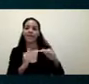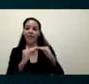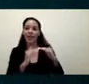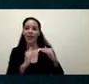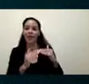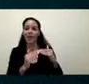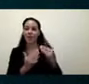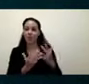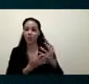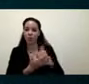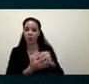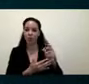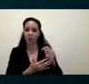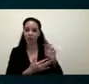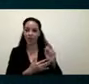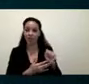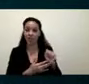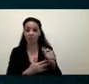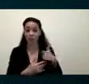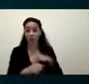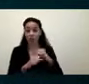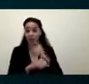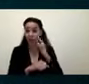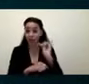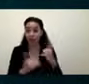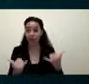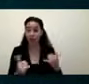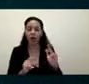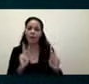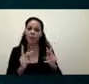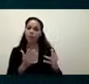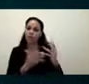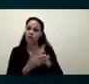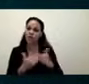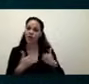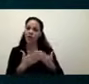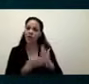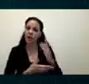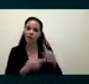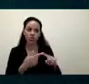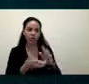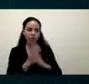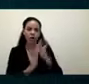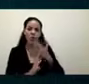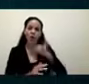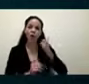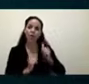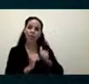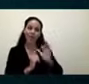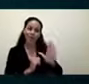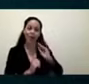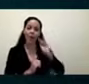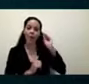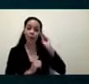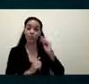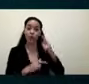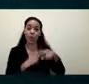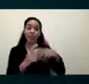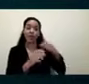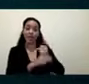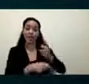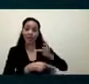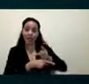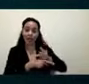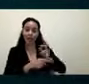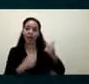people deserve to age in their own homes, live in the situation that they want to live in. And when they receive care, they can have lives of dignity. And